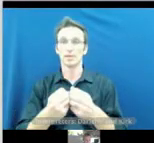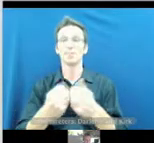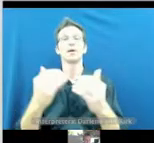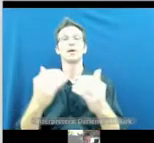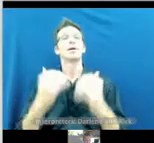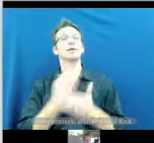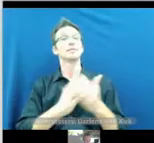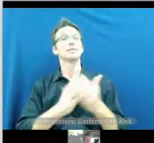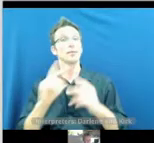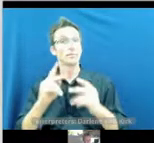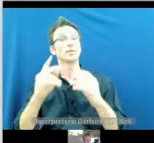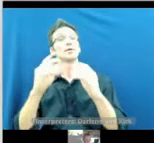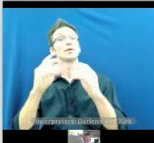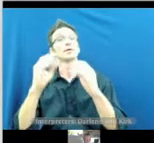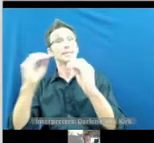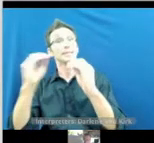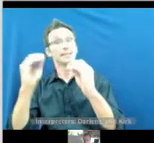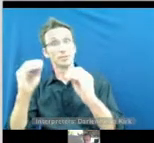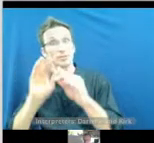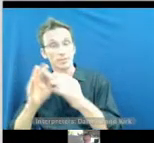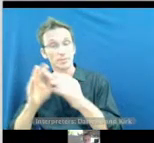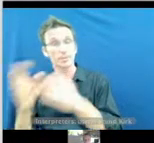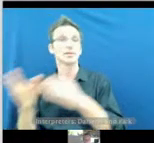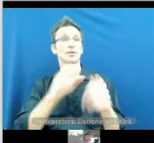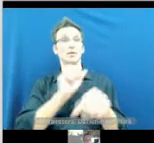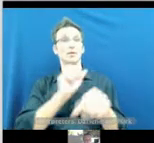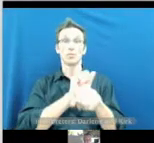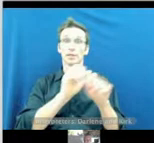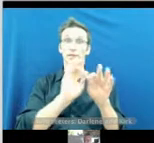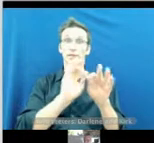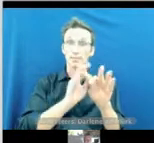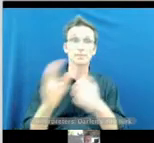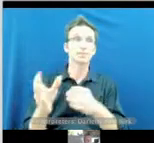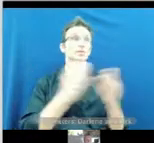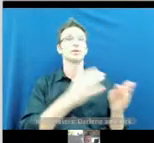educators, working interpreters, teacher for the visually impaired, perfect.